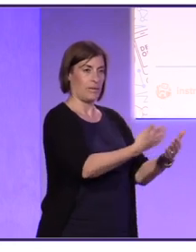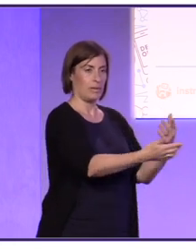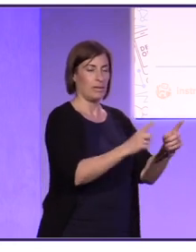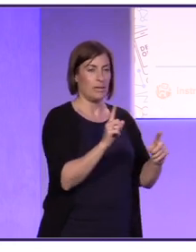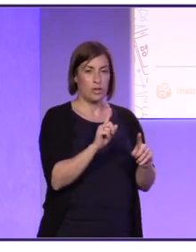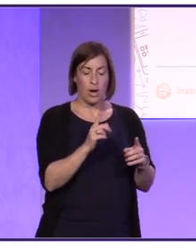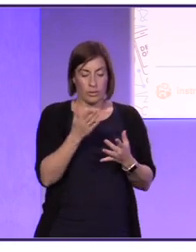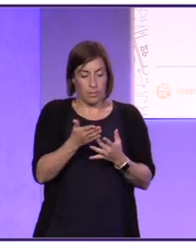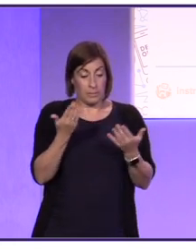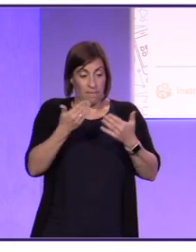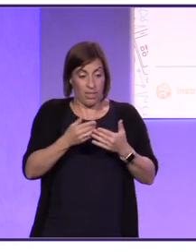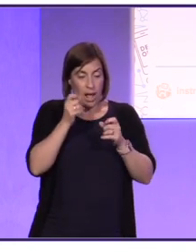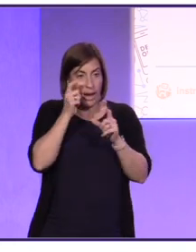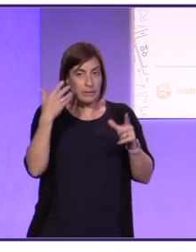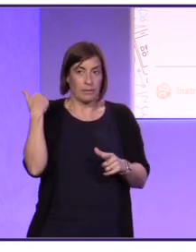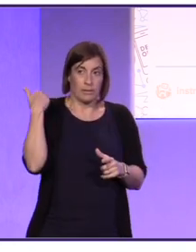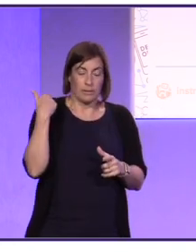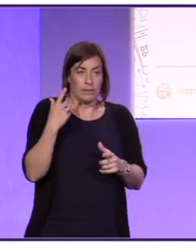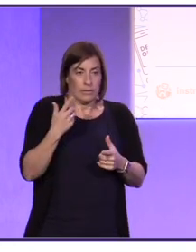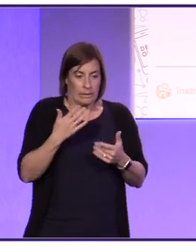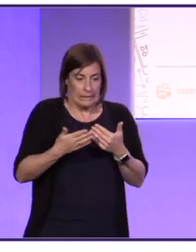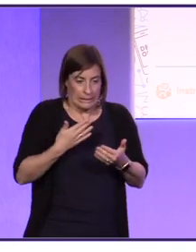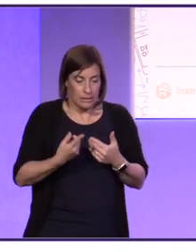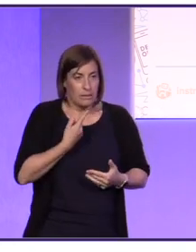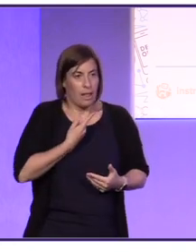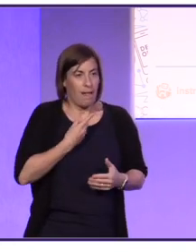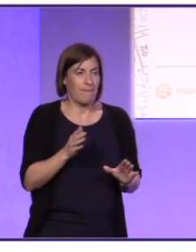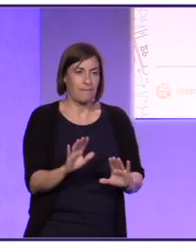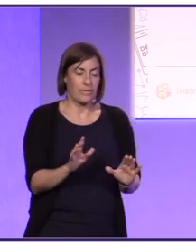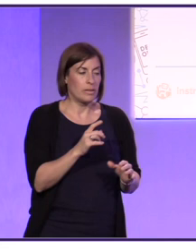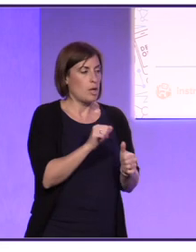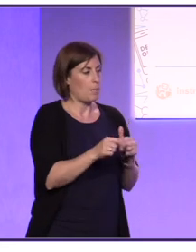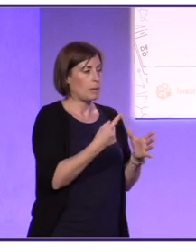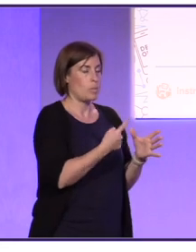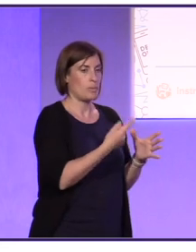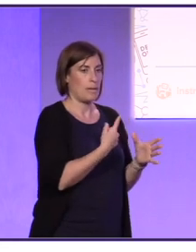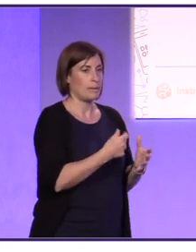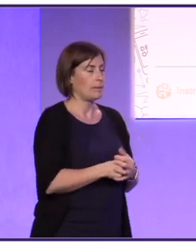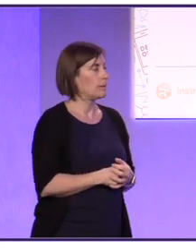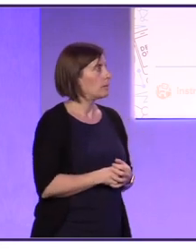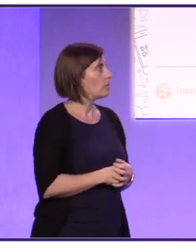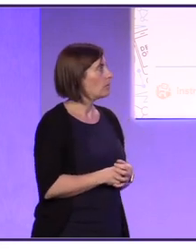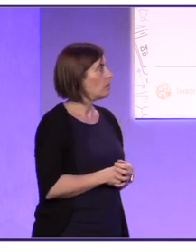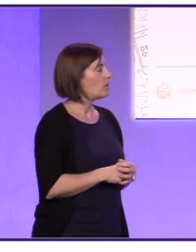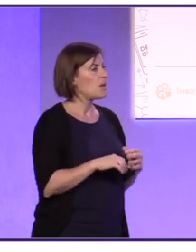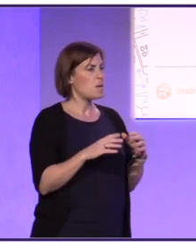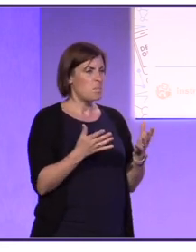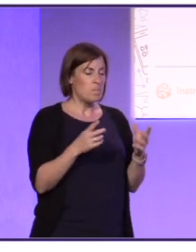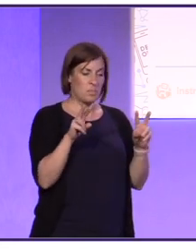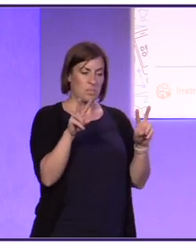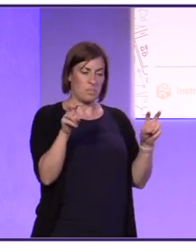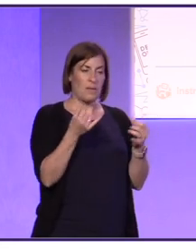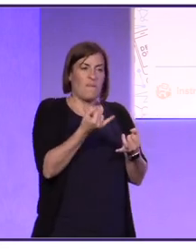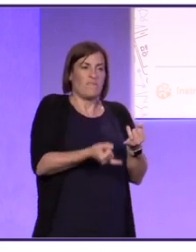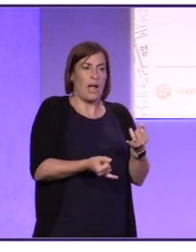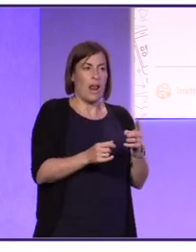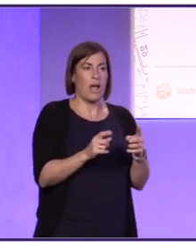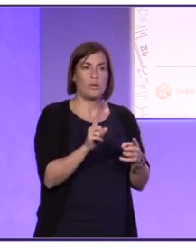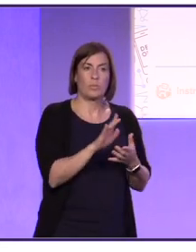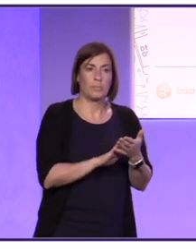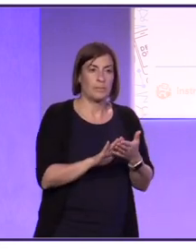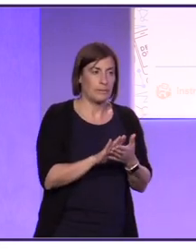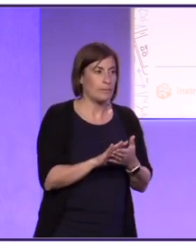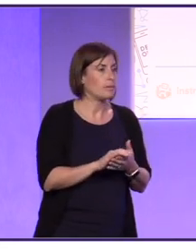manualness in the middle of the night. Next thing, what is failure? We're talking about alerting and such like,